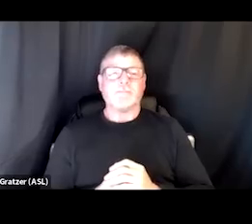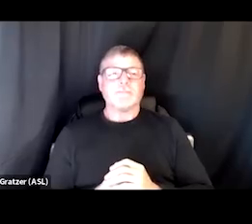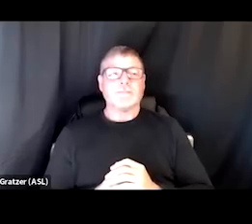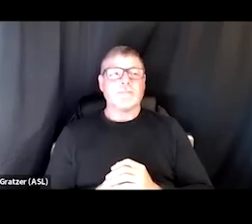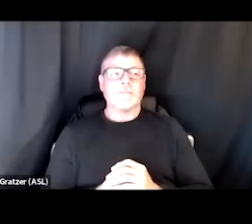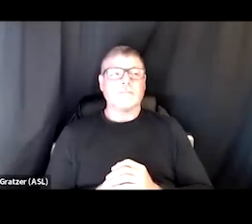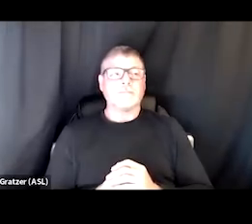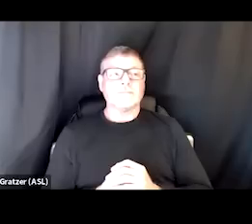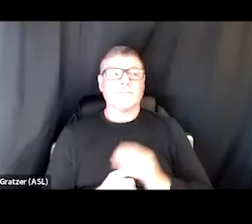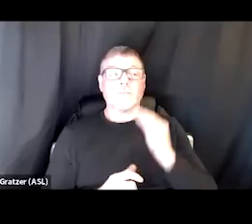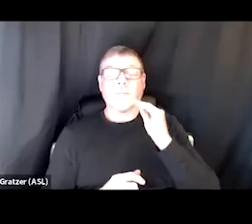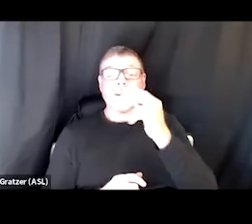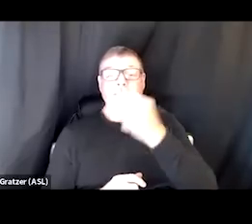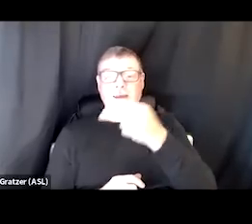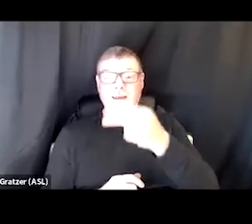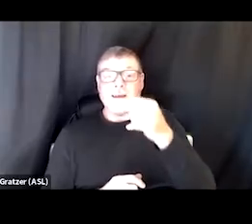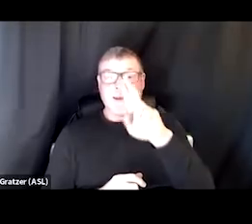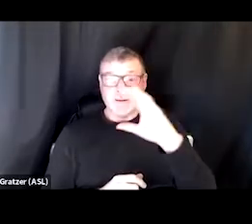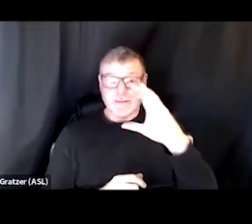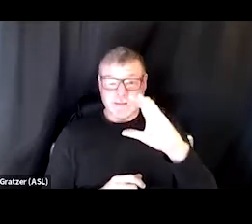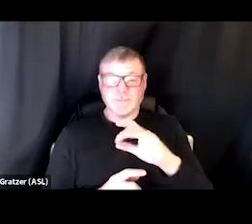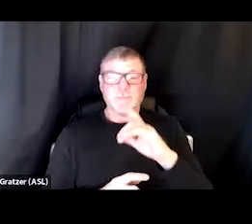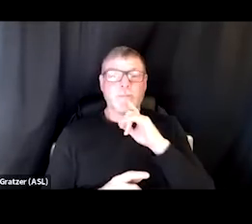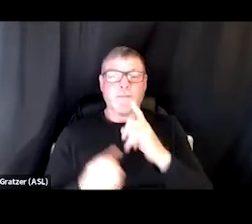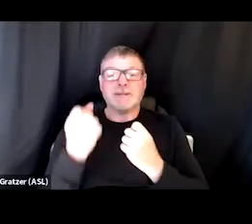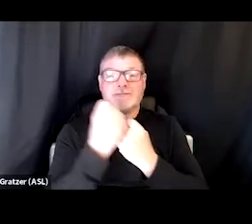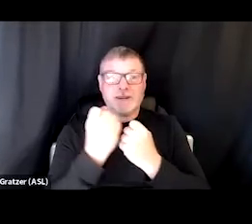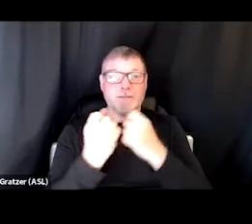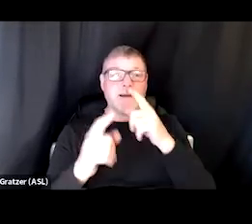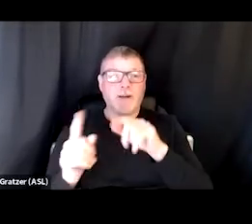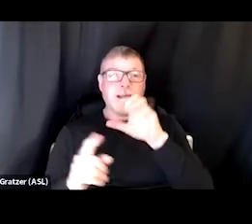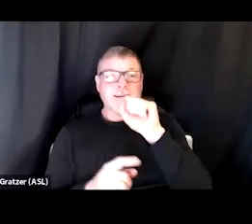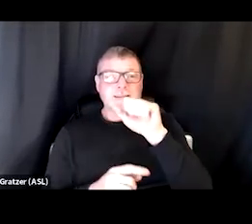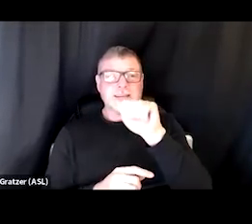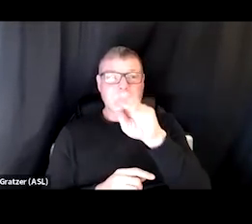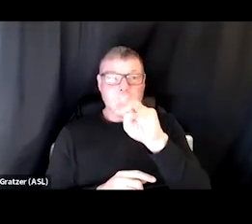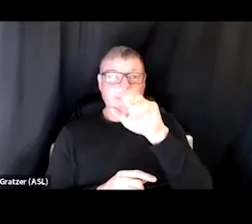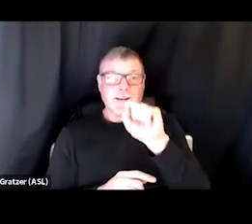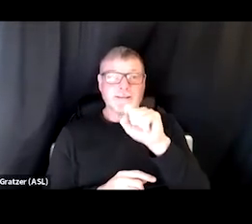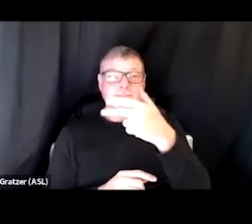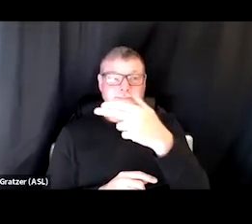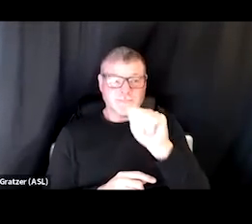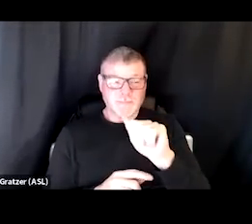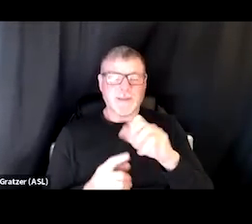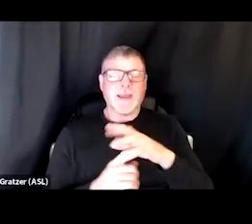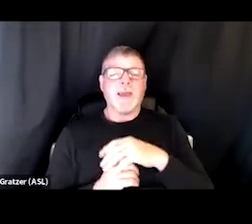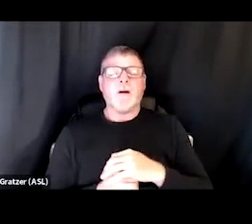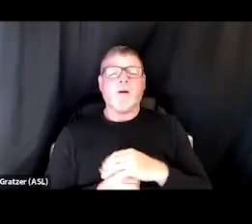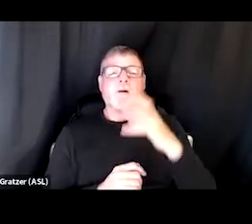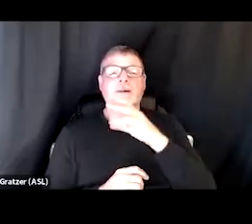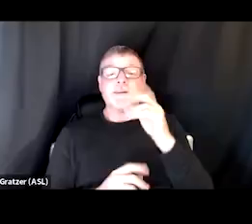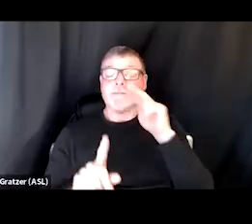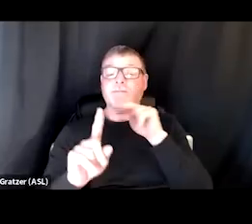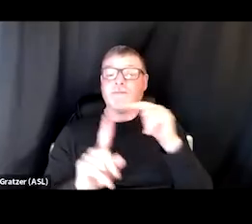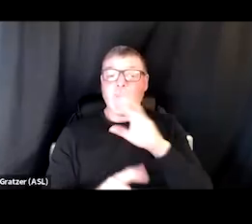The Homeless and Housing Resource Center is funded by the Substance Abuse and Mental Health Services Administration, but the views